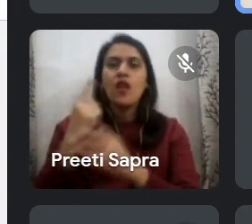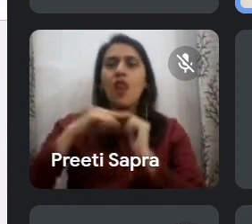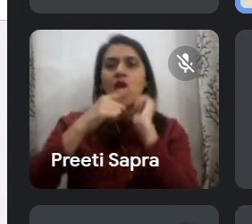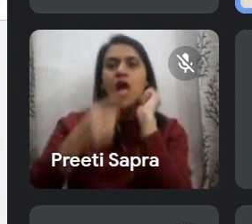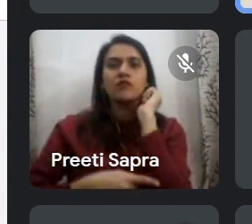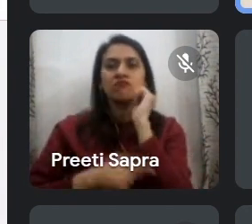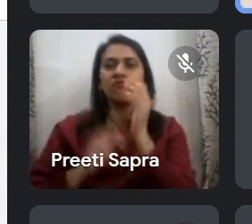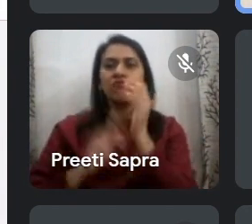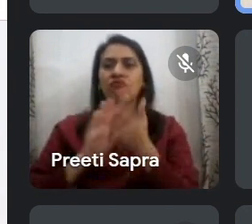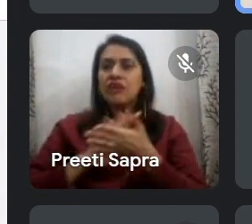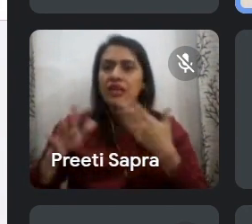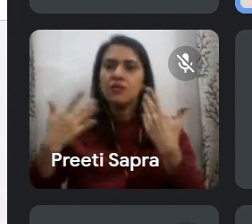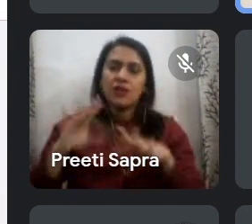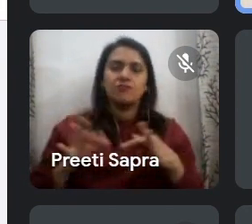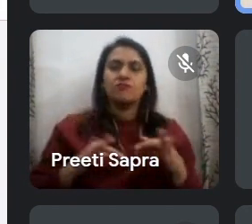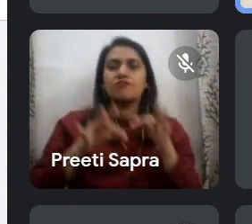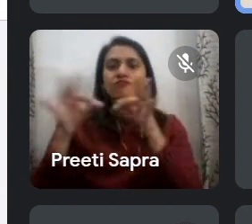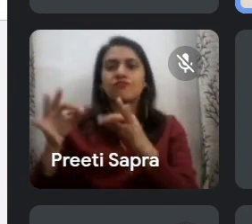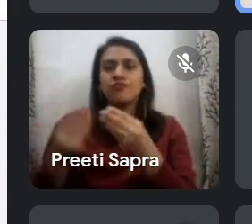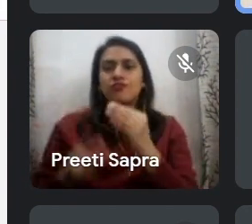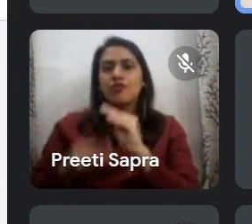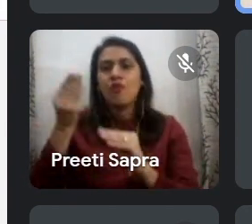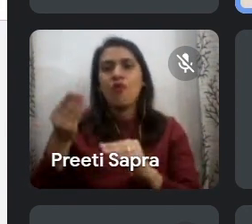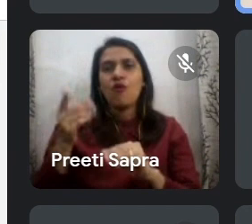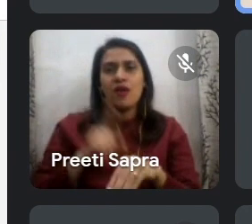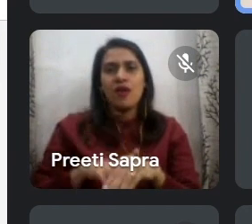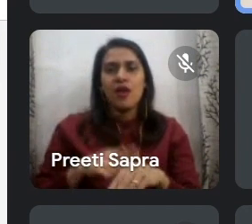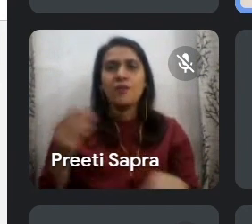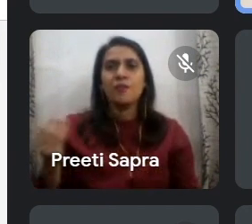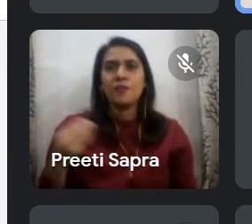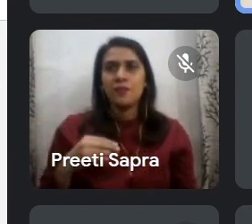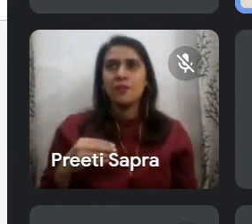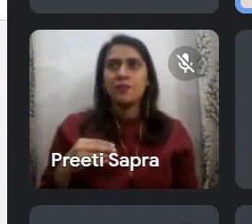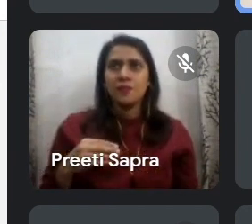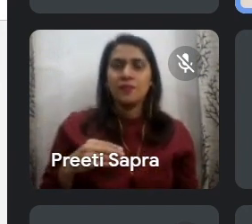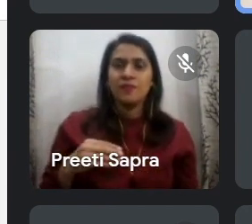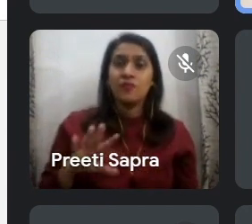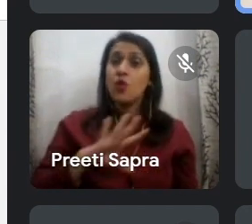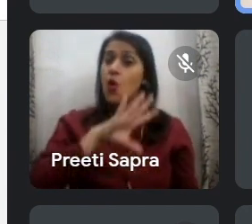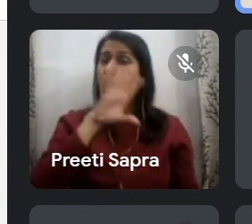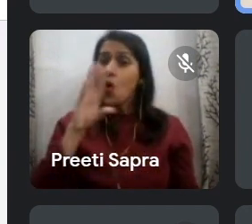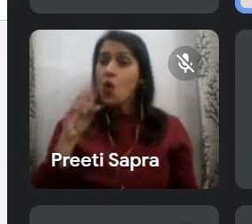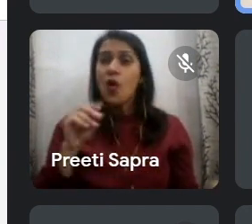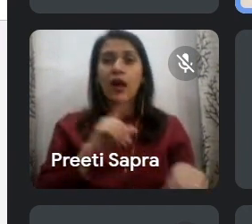it. And yeah, that's like it. And then during all these times,